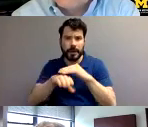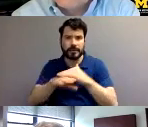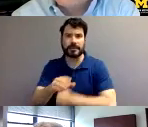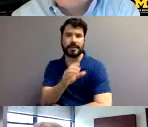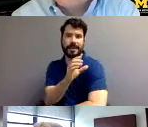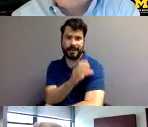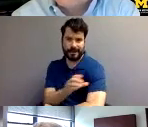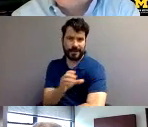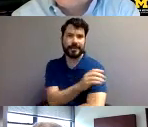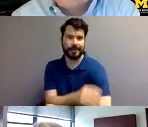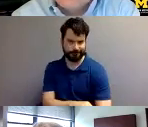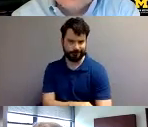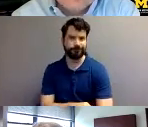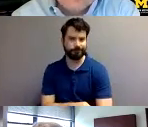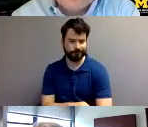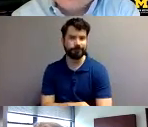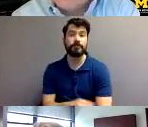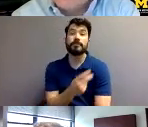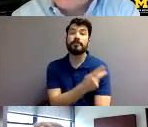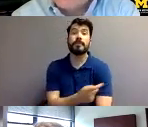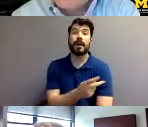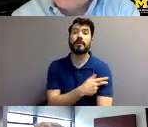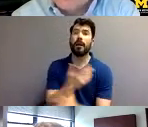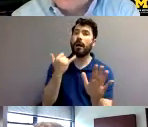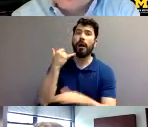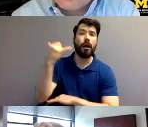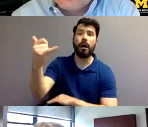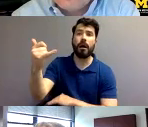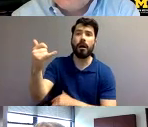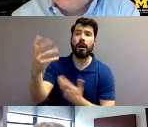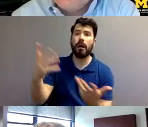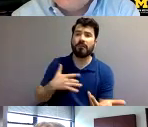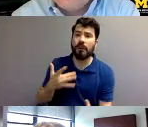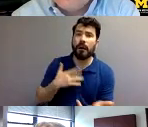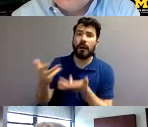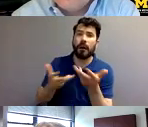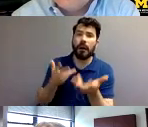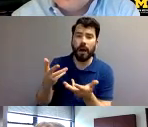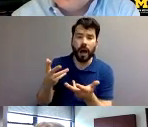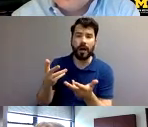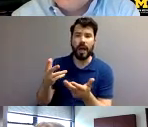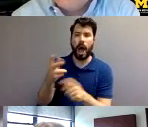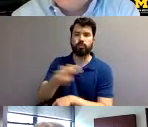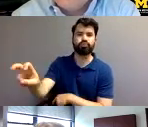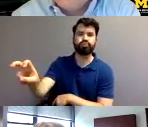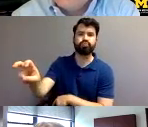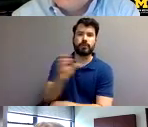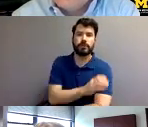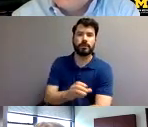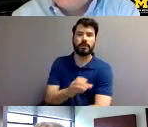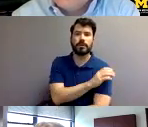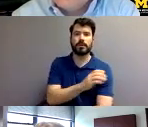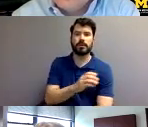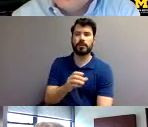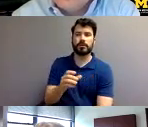when patients call, the symptom management occurs, the access to our ambulatory clinics occurs, and we can